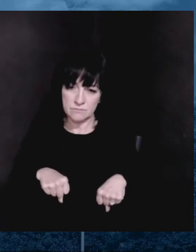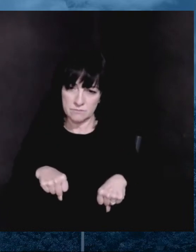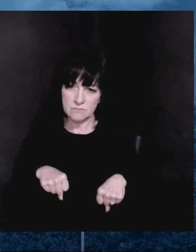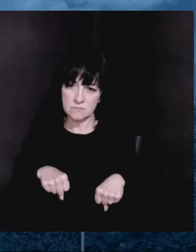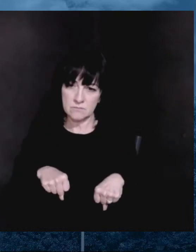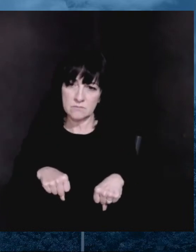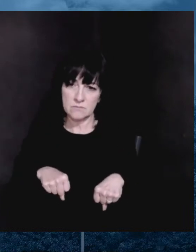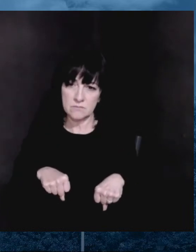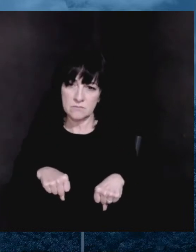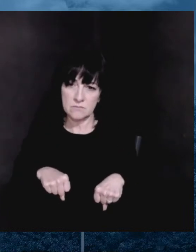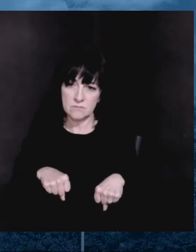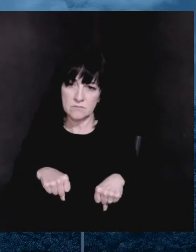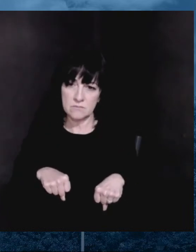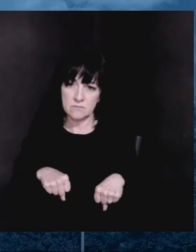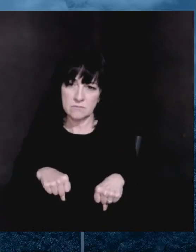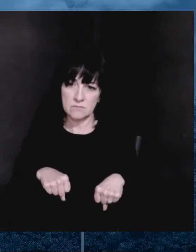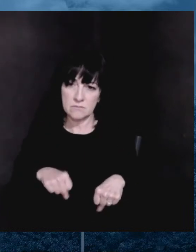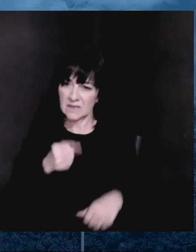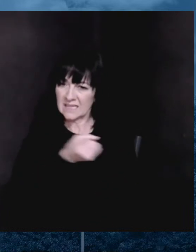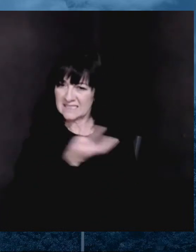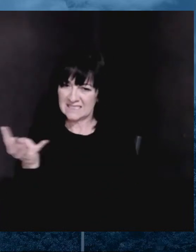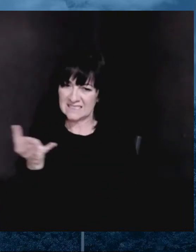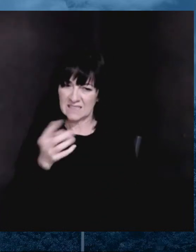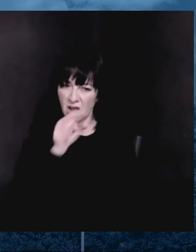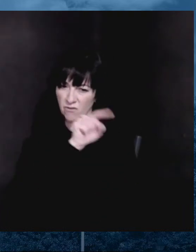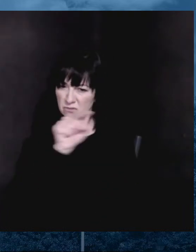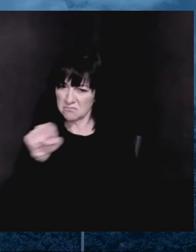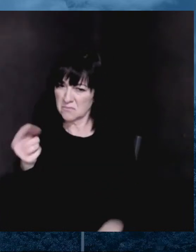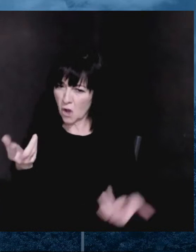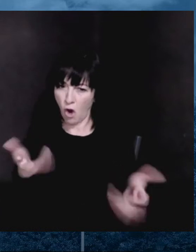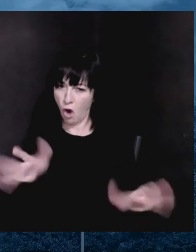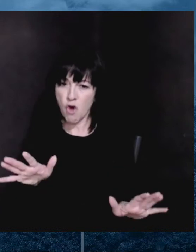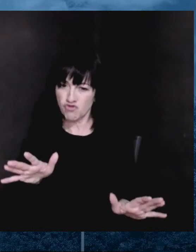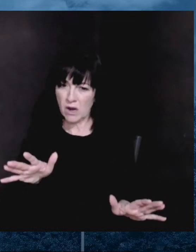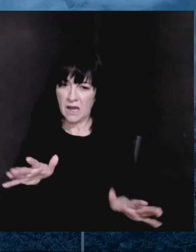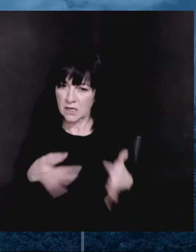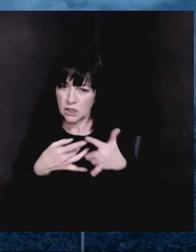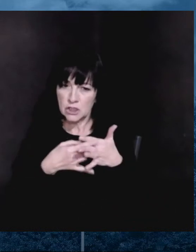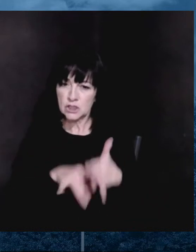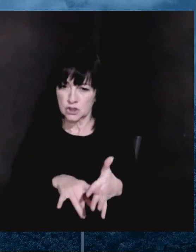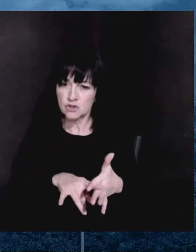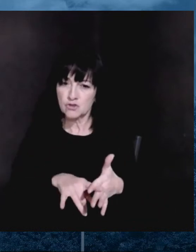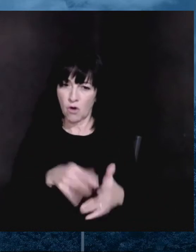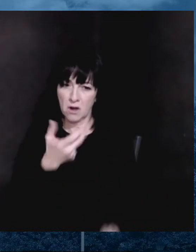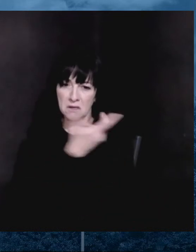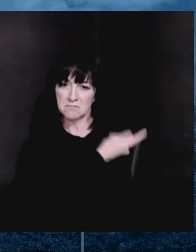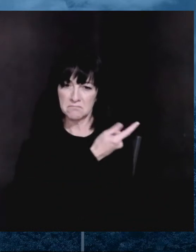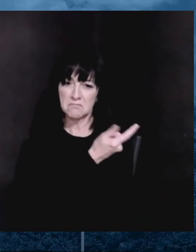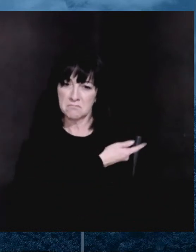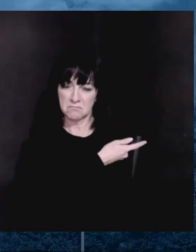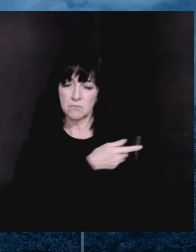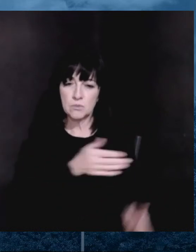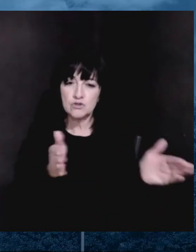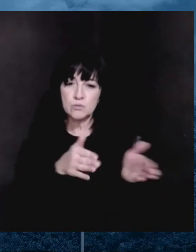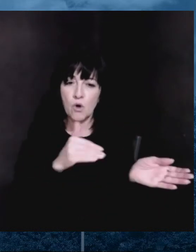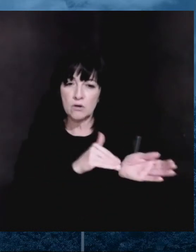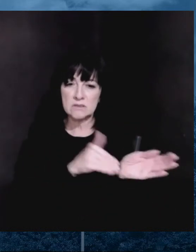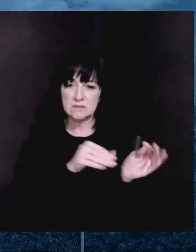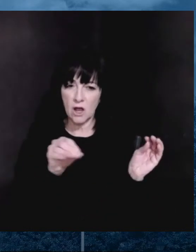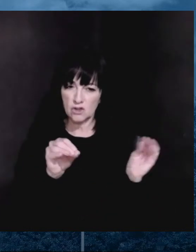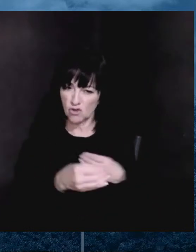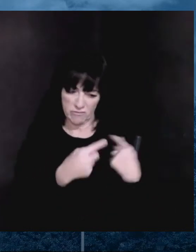are certainly, and several of them have been vaccinating outside of their walls from near the beginning